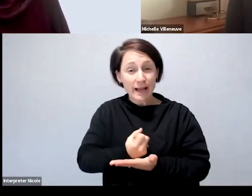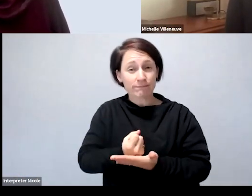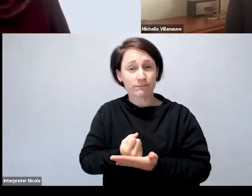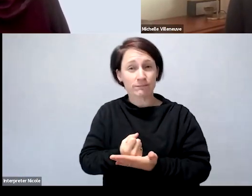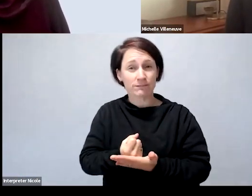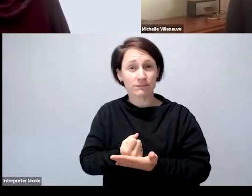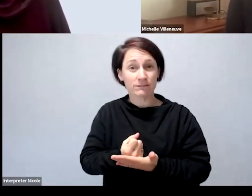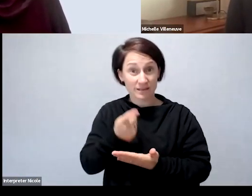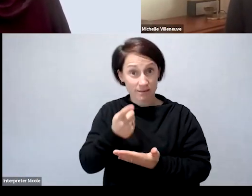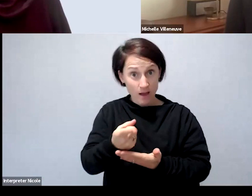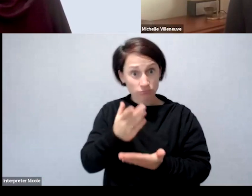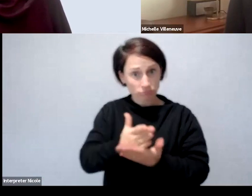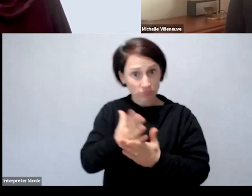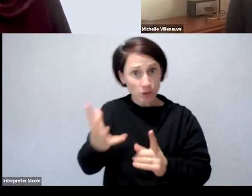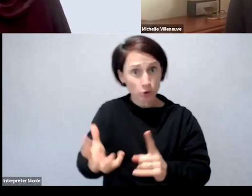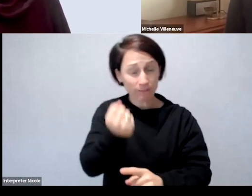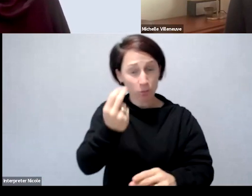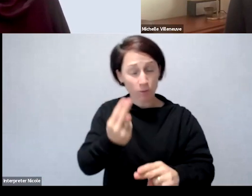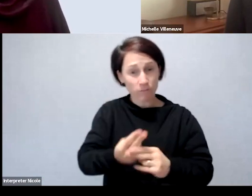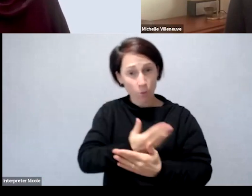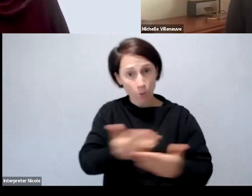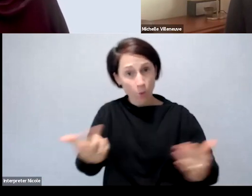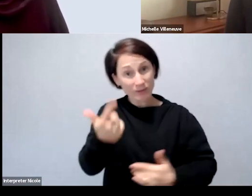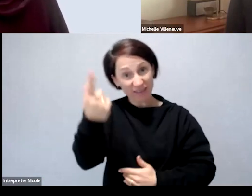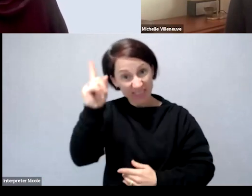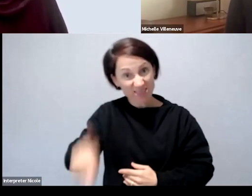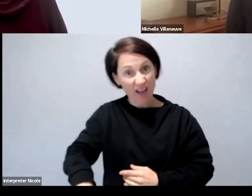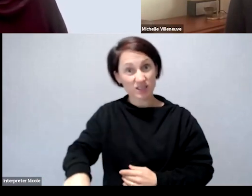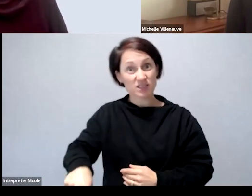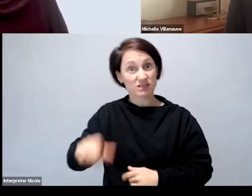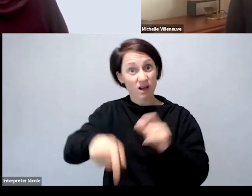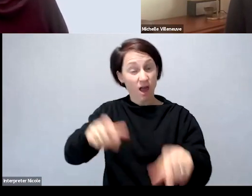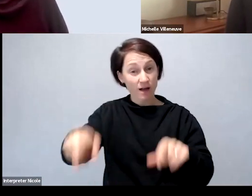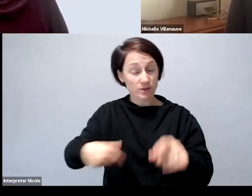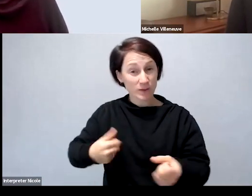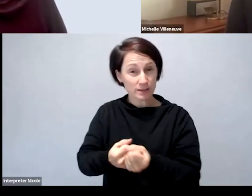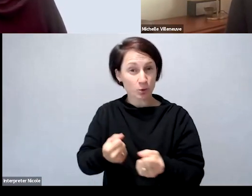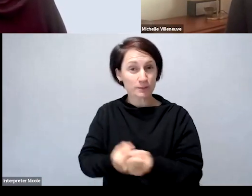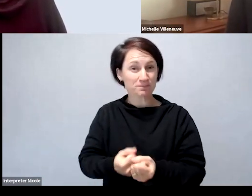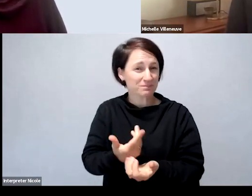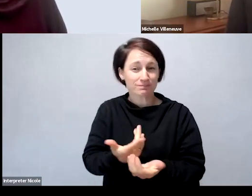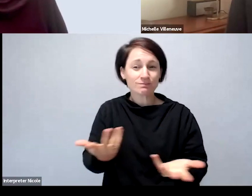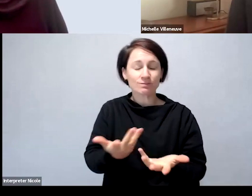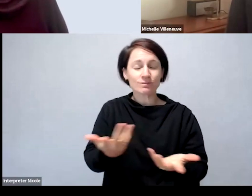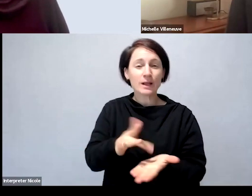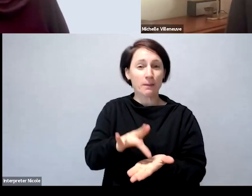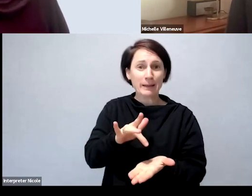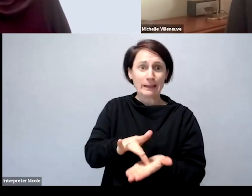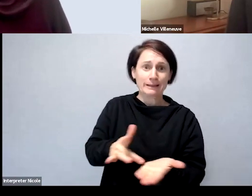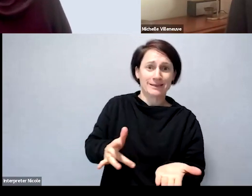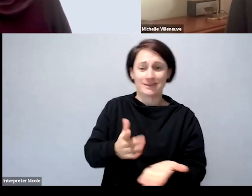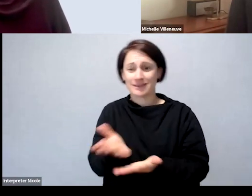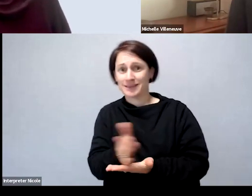potentially unachievable? Any thoughts about how to find a magic middle? I really appreciate